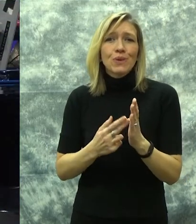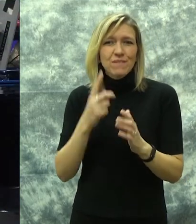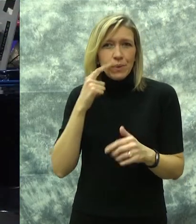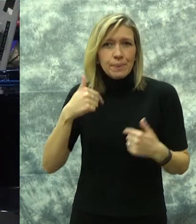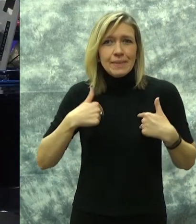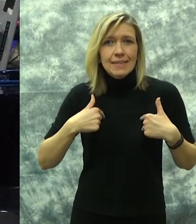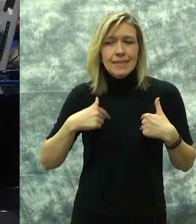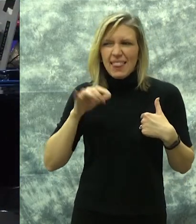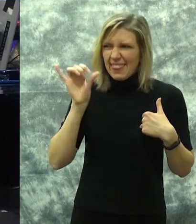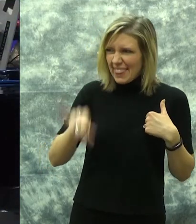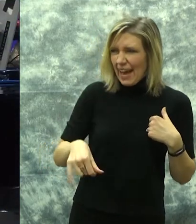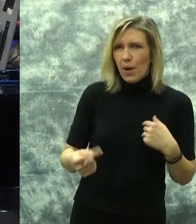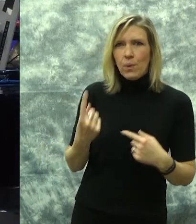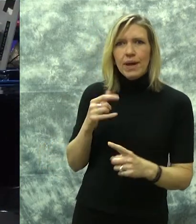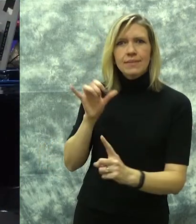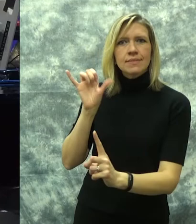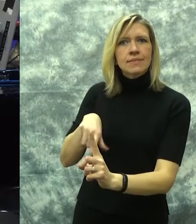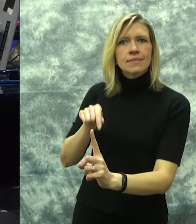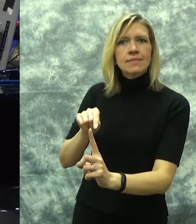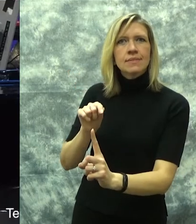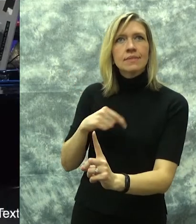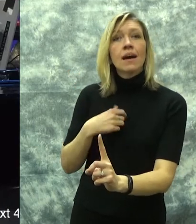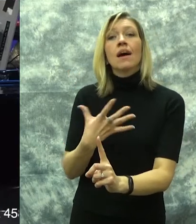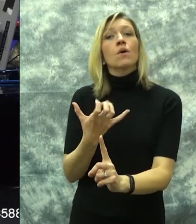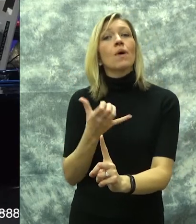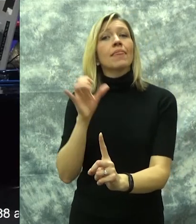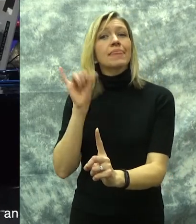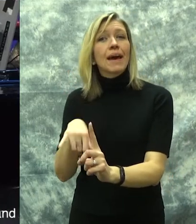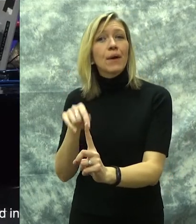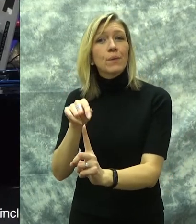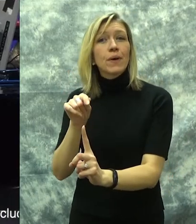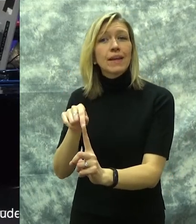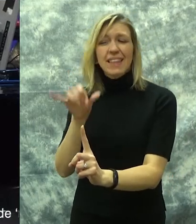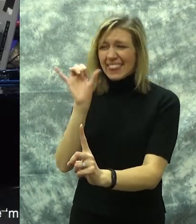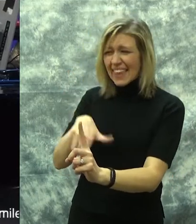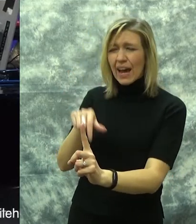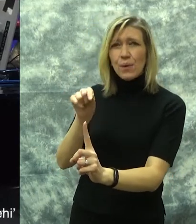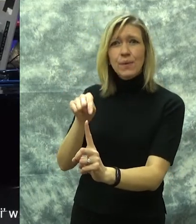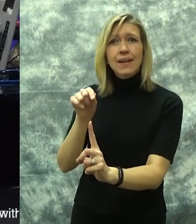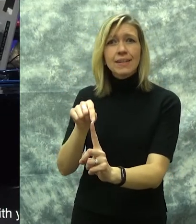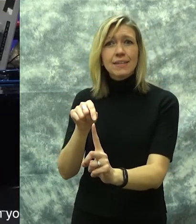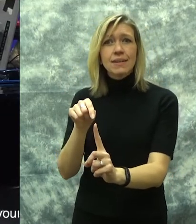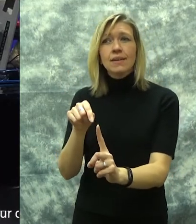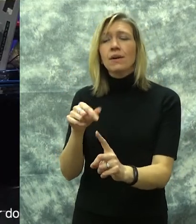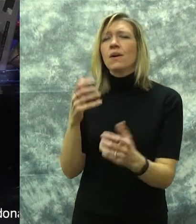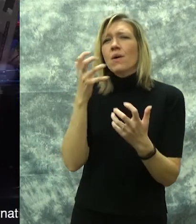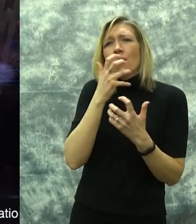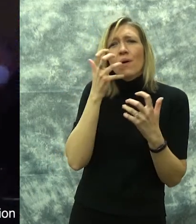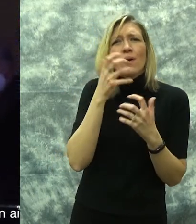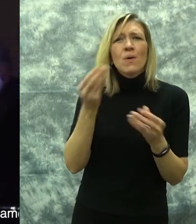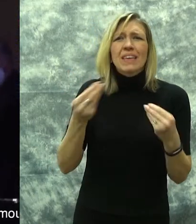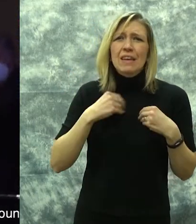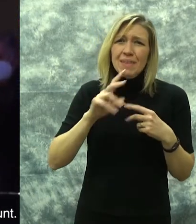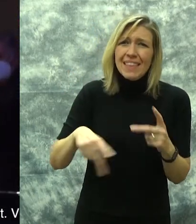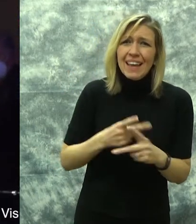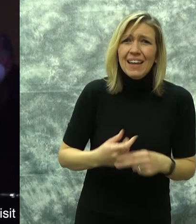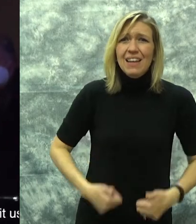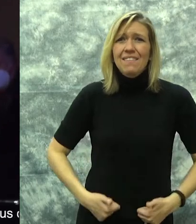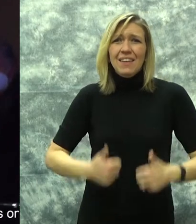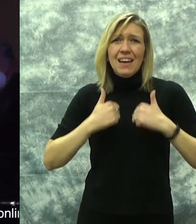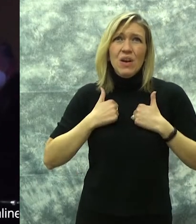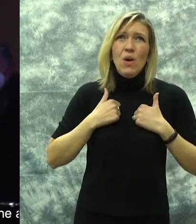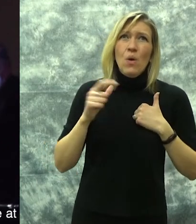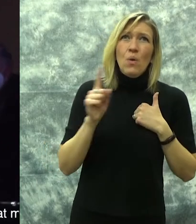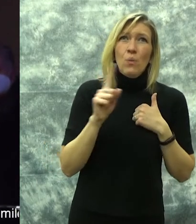one, that one. I want that one, that one. Oh, give me the kind of life where I'm kind of